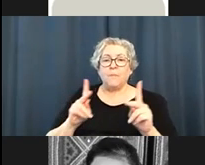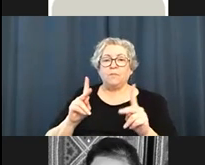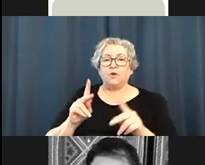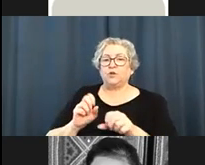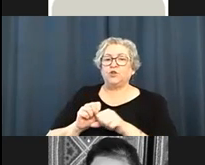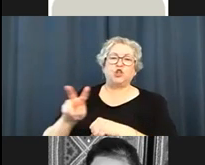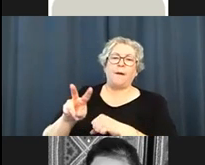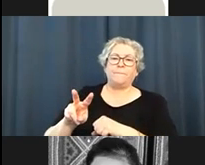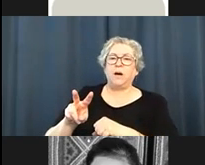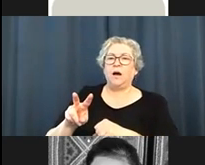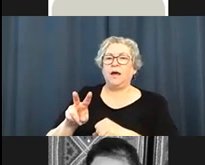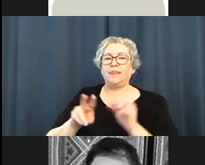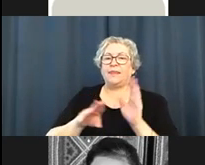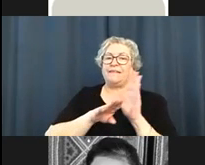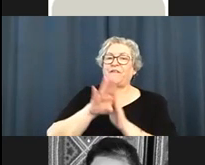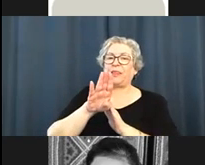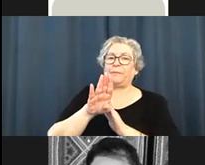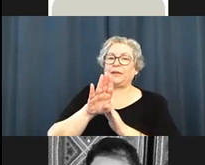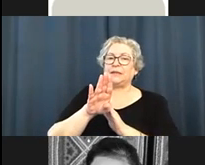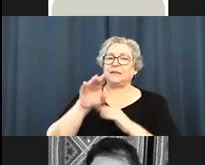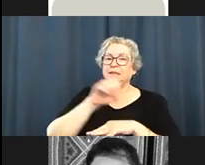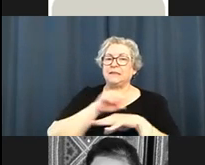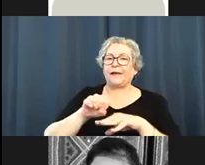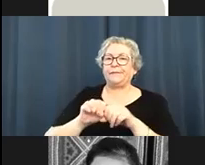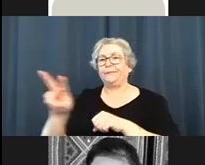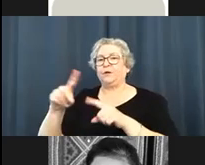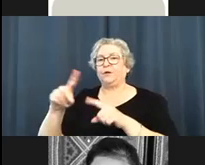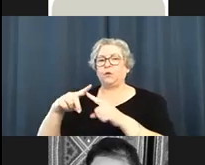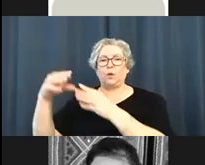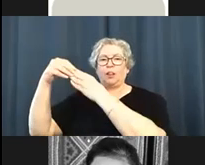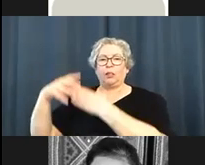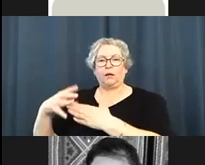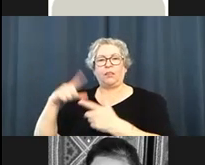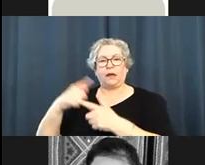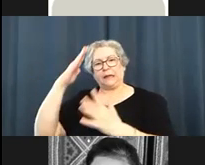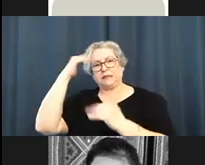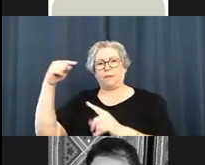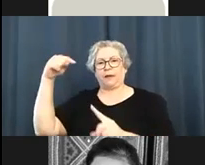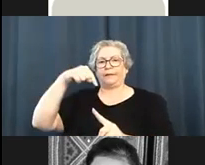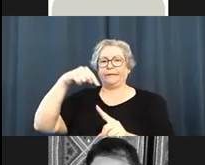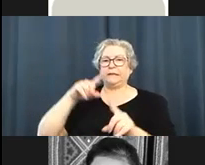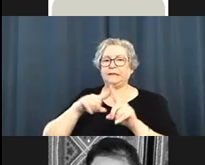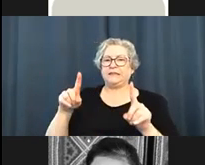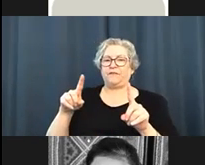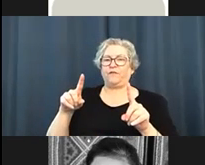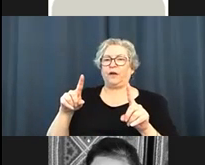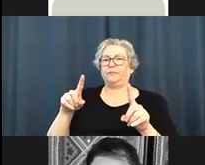over the youth development phase and then jump right into youth leadership and kind of expect